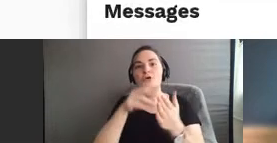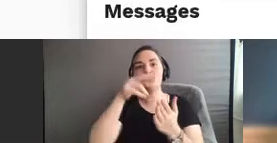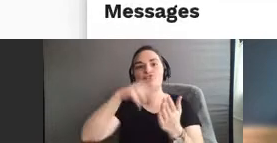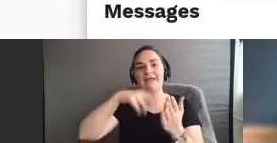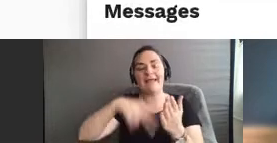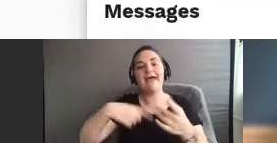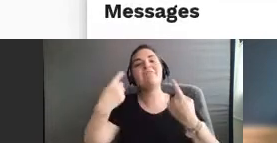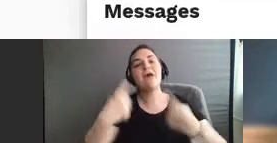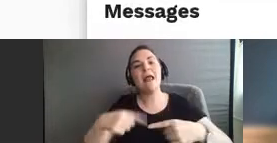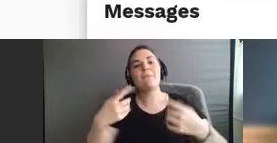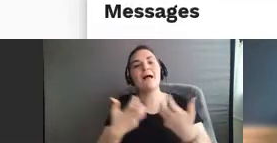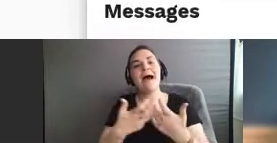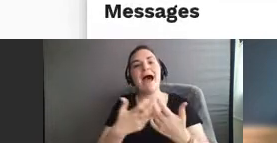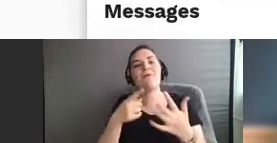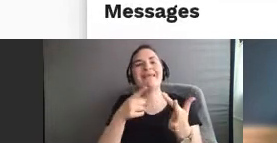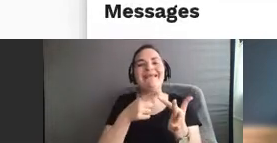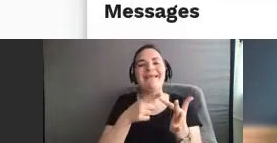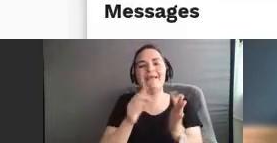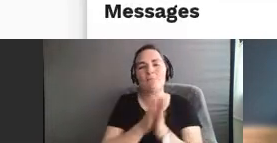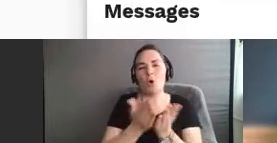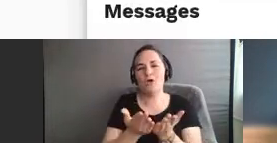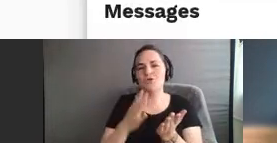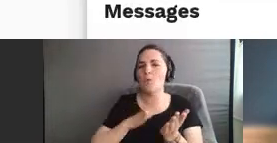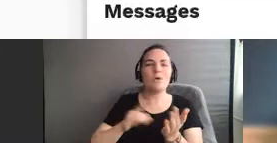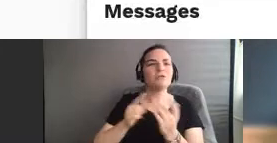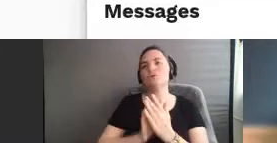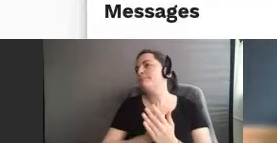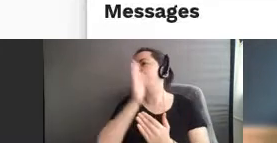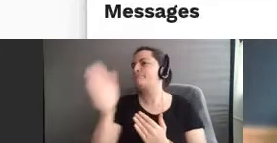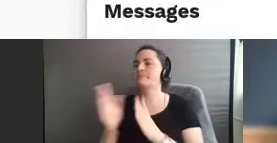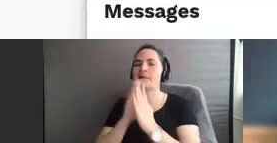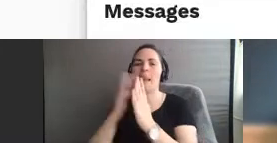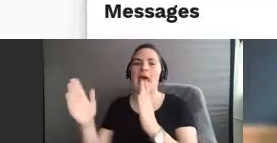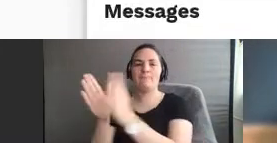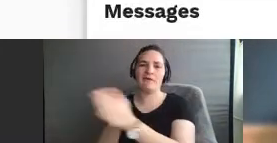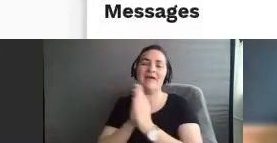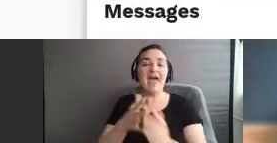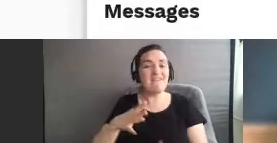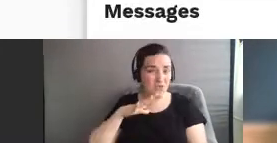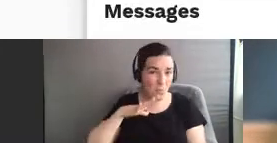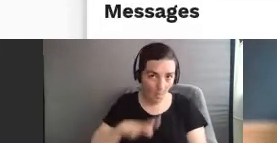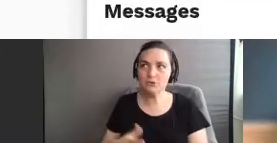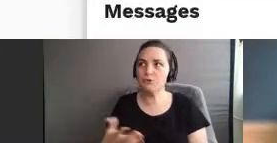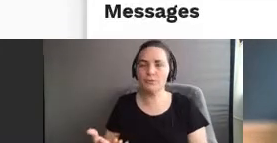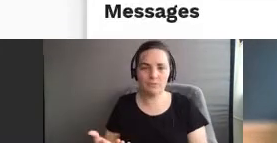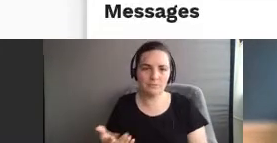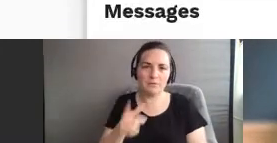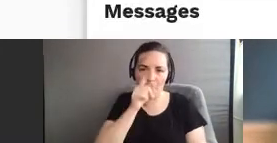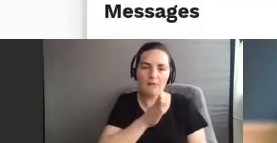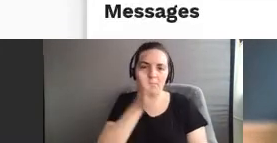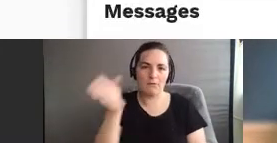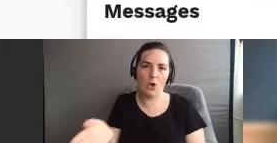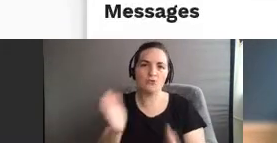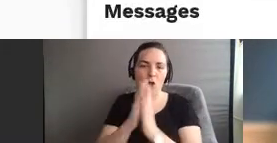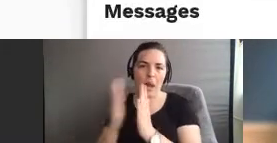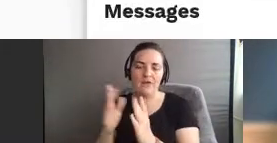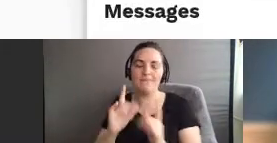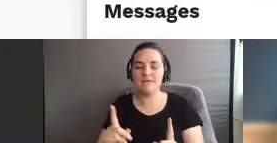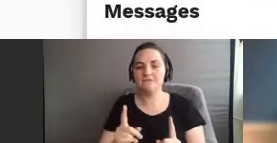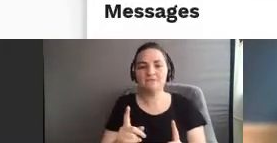as ebooks. So that unless you really want to, you don't need to come into